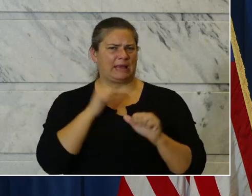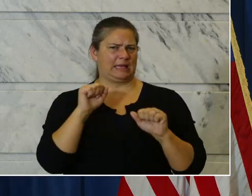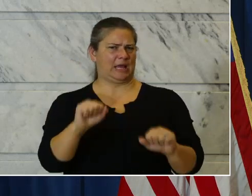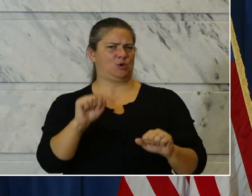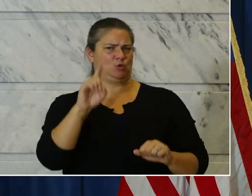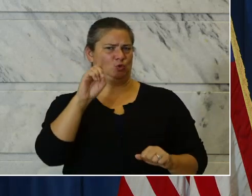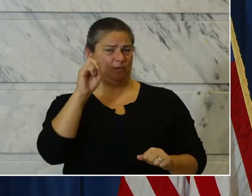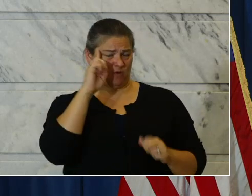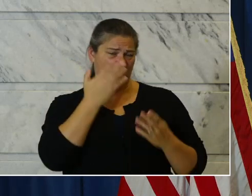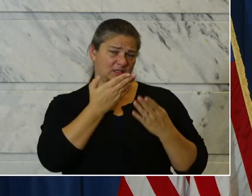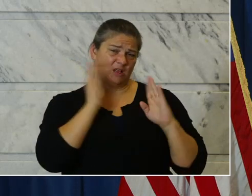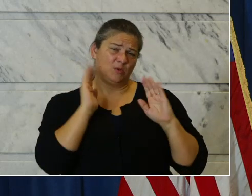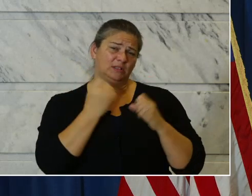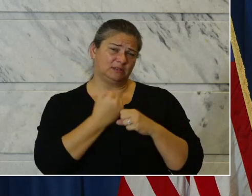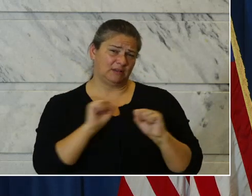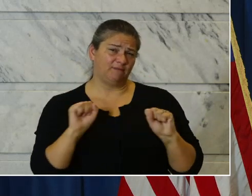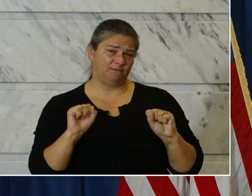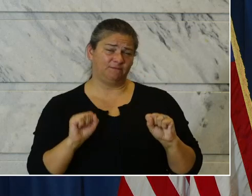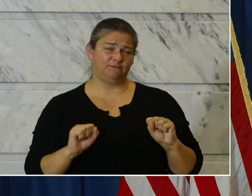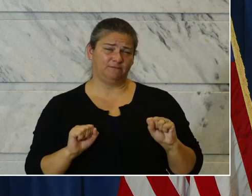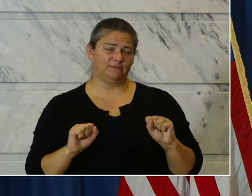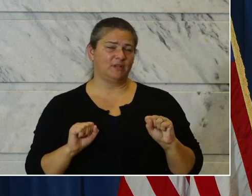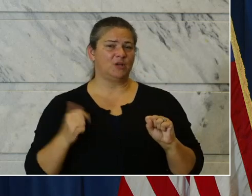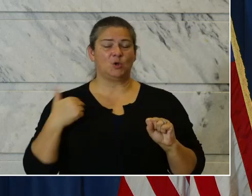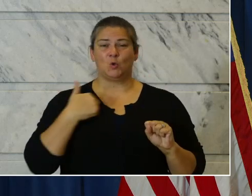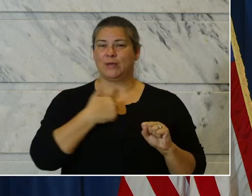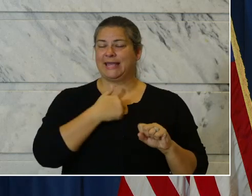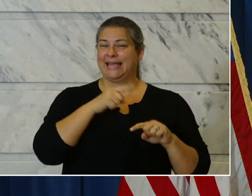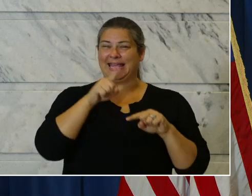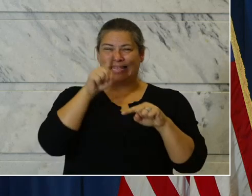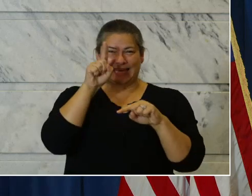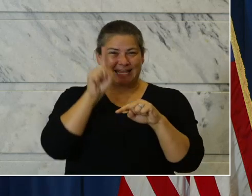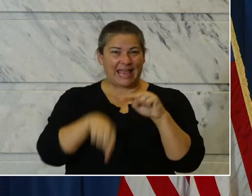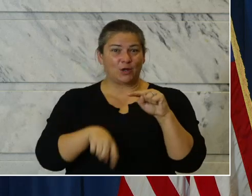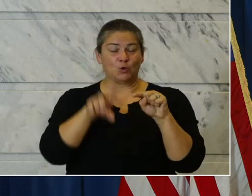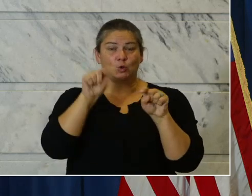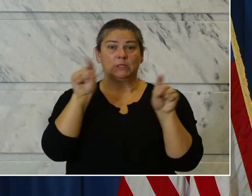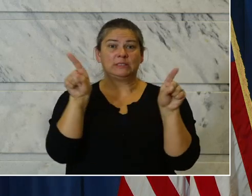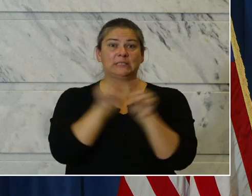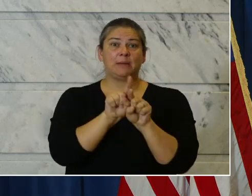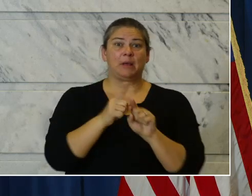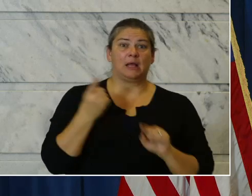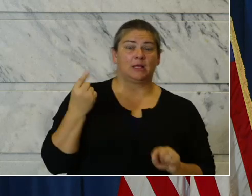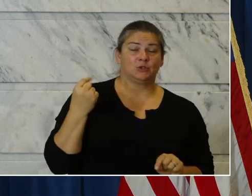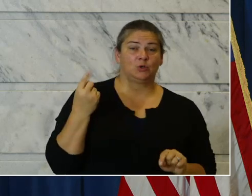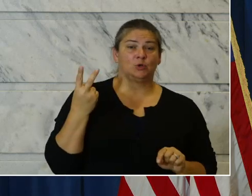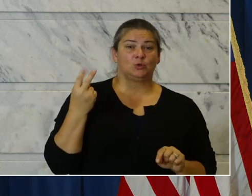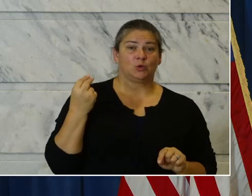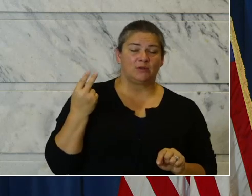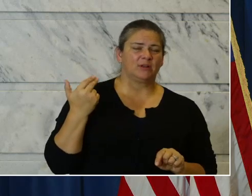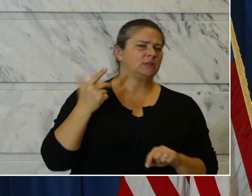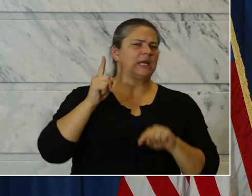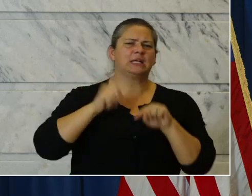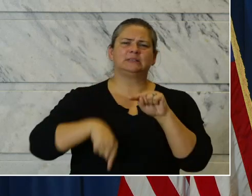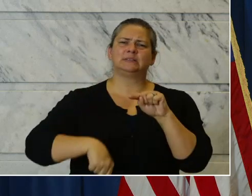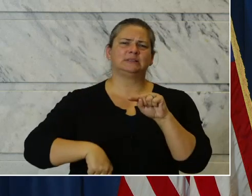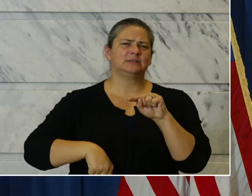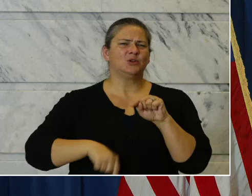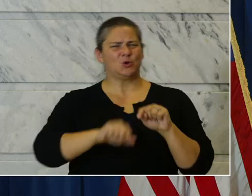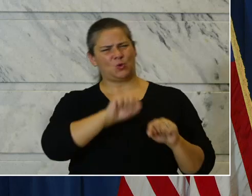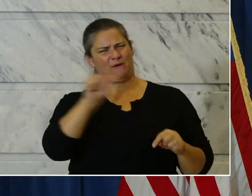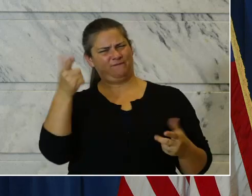Halloween to be safe. But we can't do things exactly like we did them before, and we all ought to know